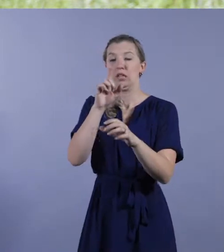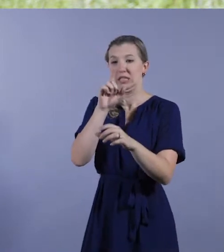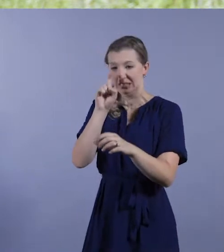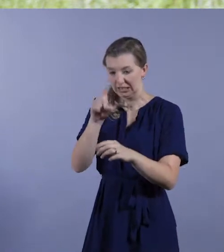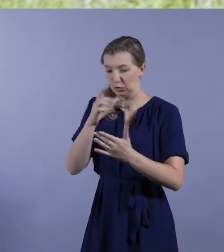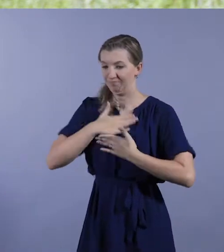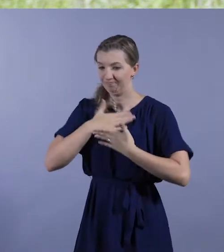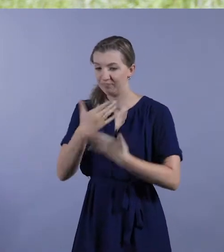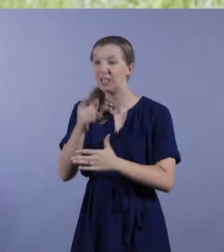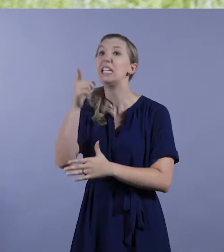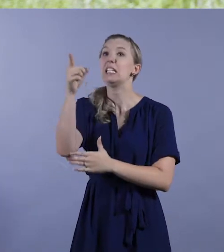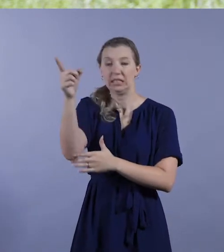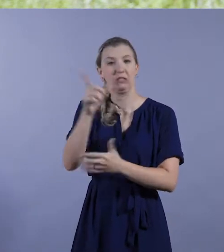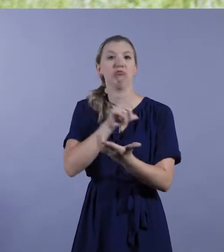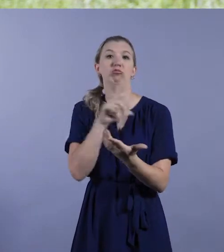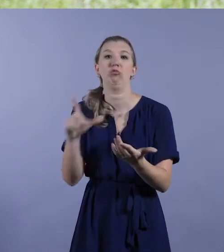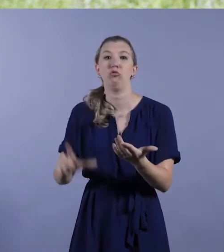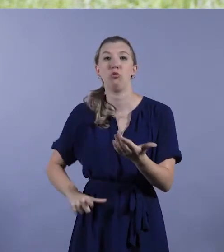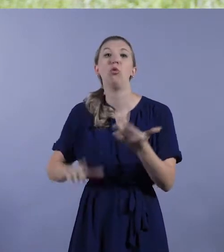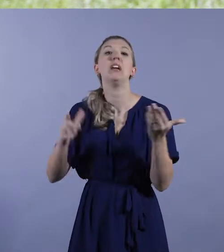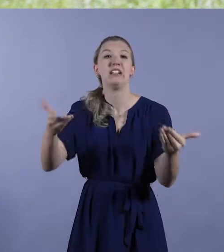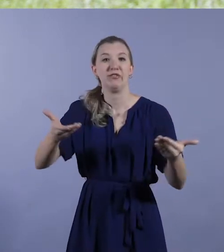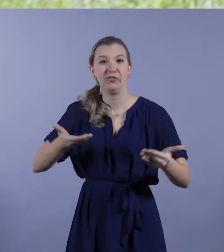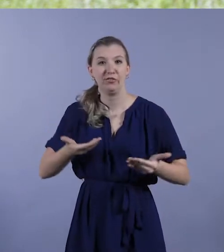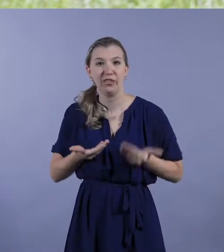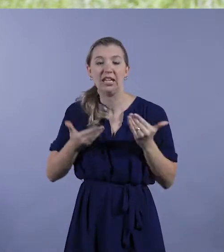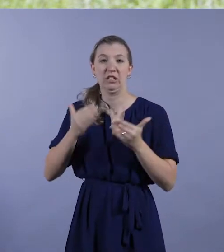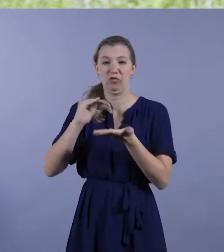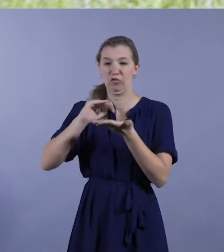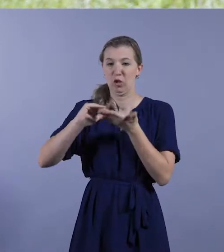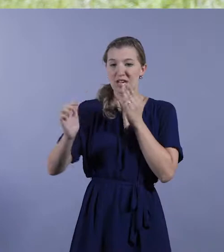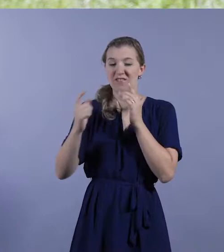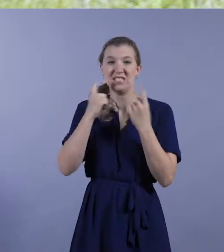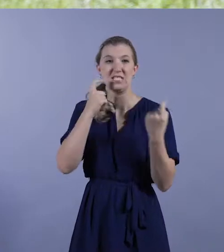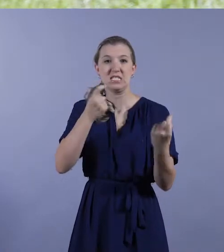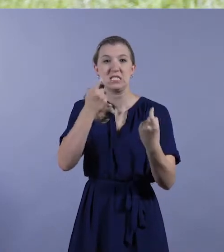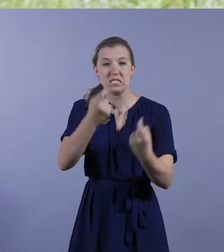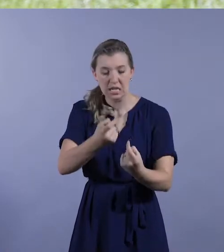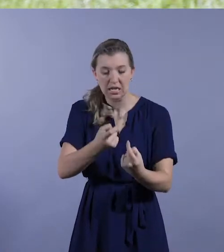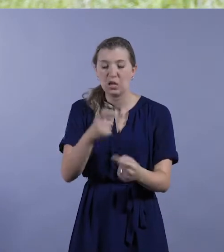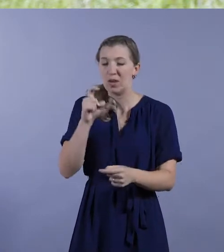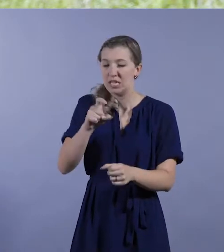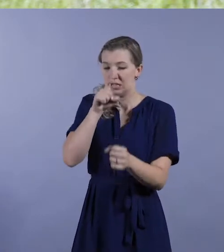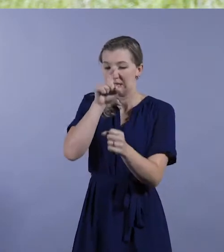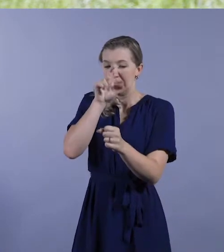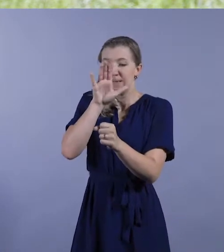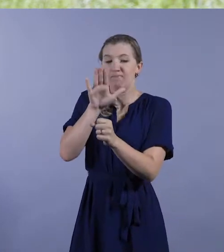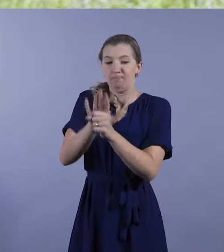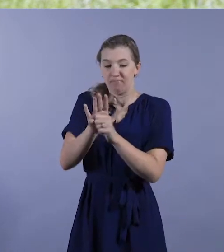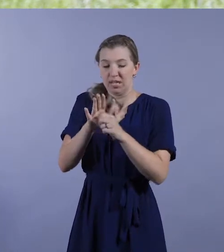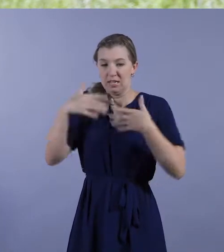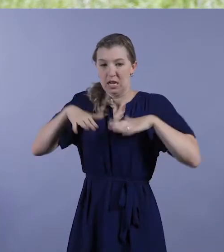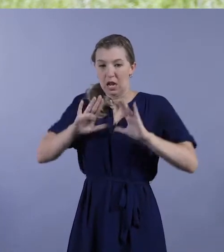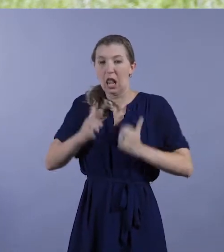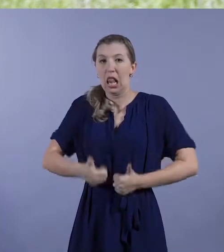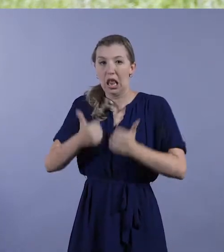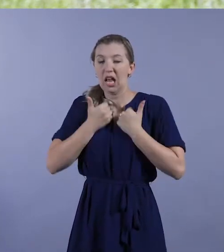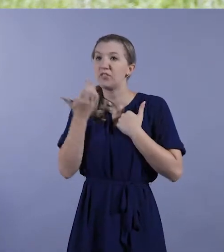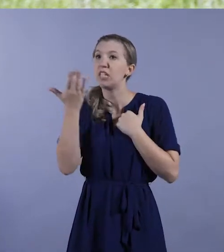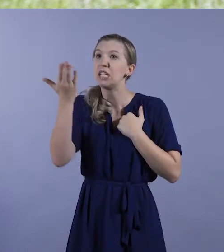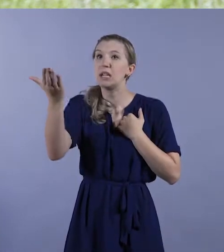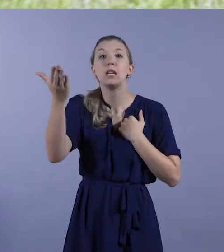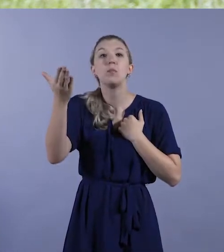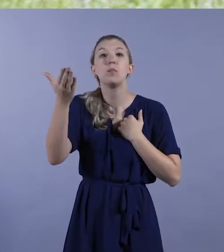Lord. We need to invite him to forgive us our sins. We need to commit our lives to him out